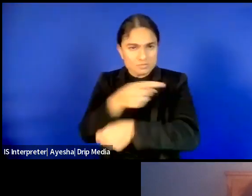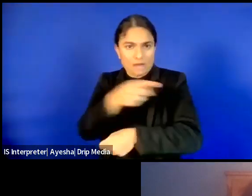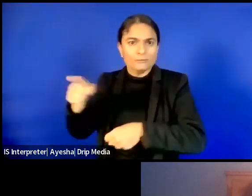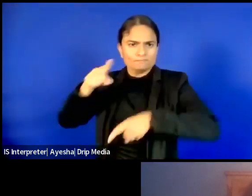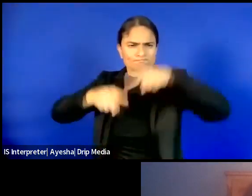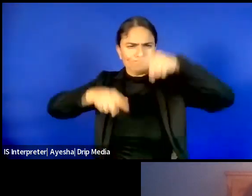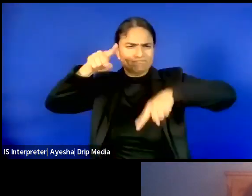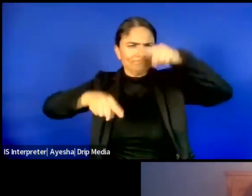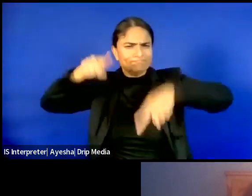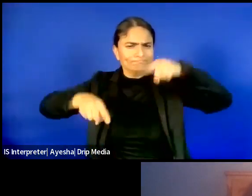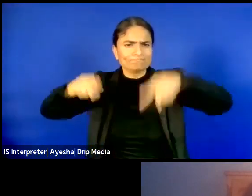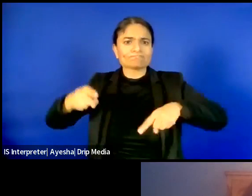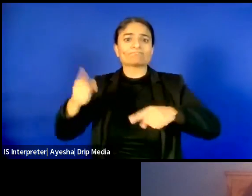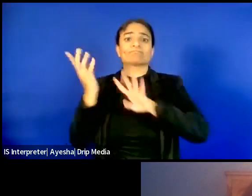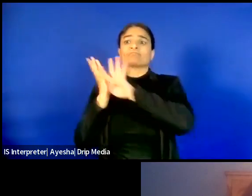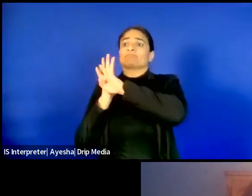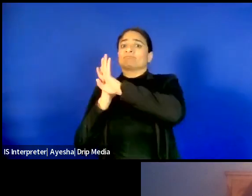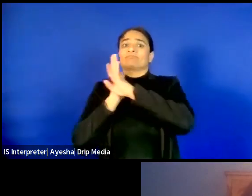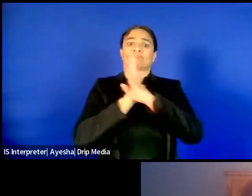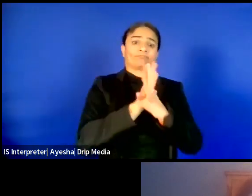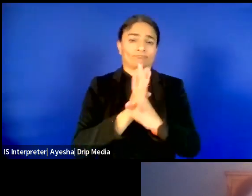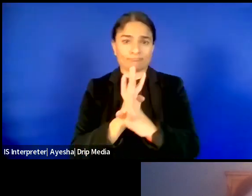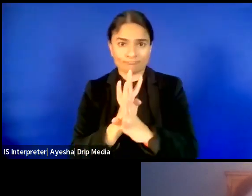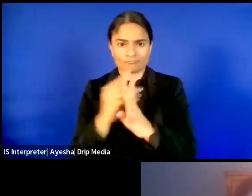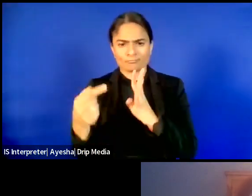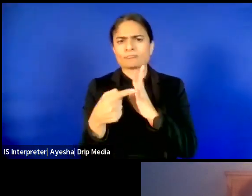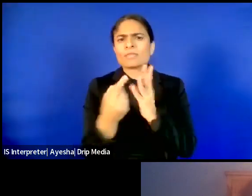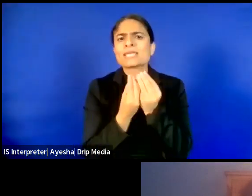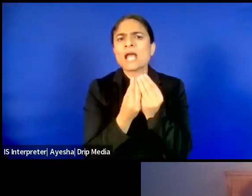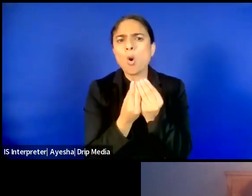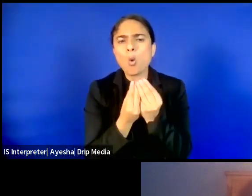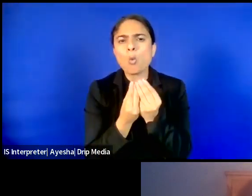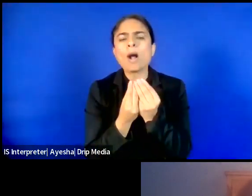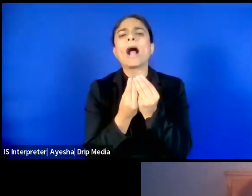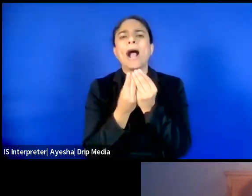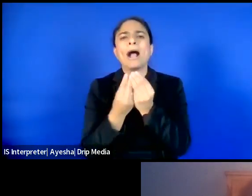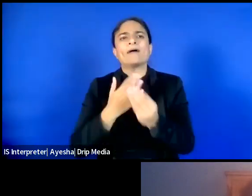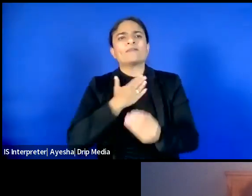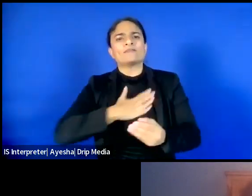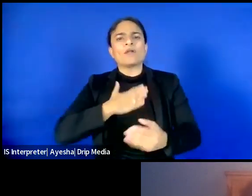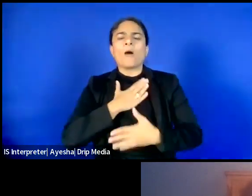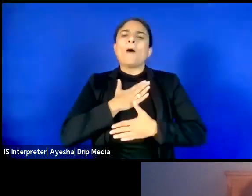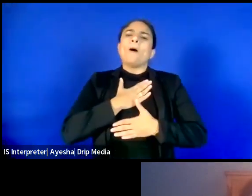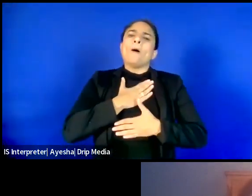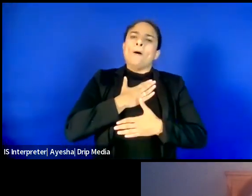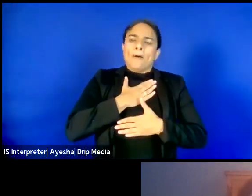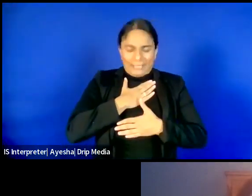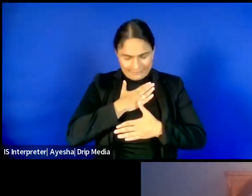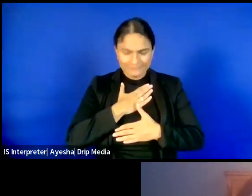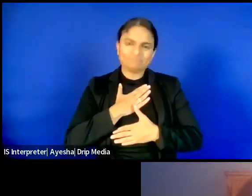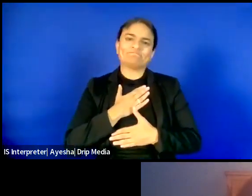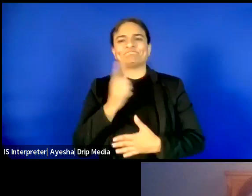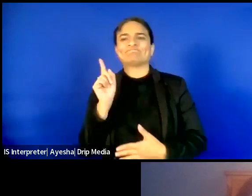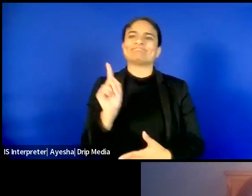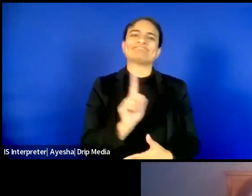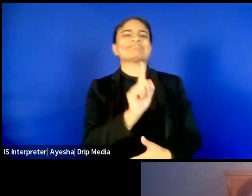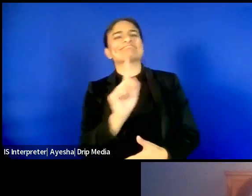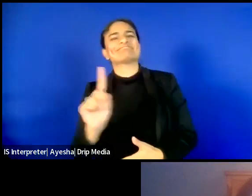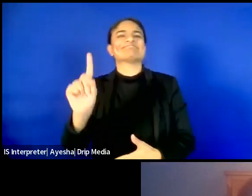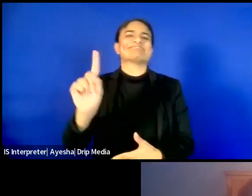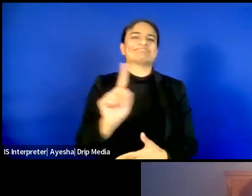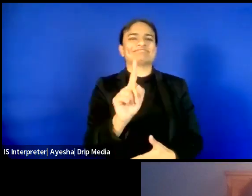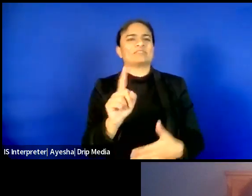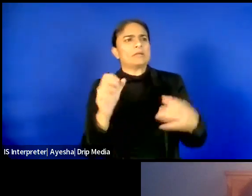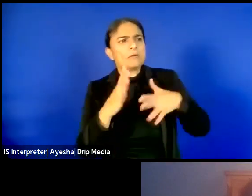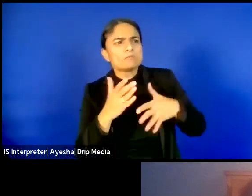place, best practices, et cetera. And then providing space on the stage is key. It's not